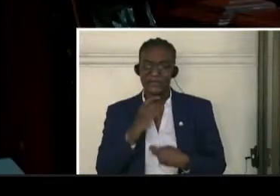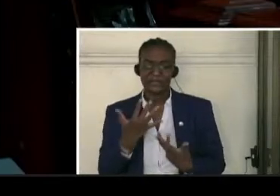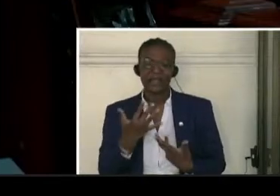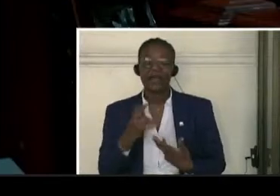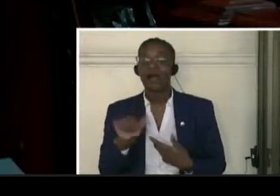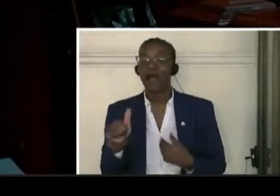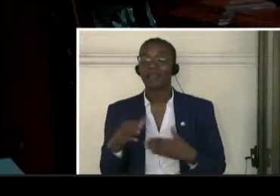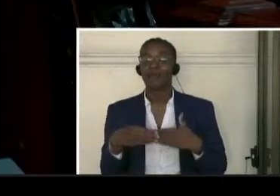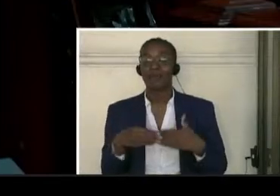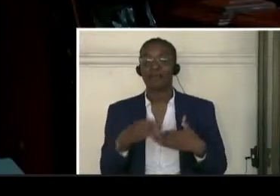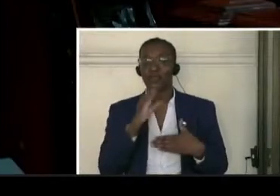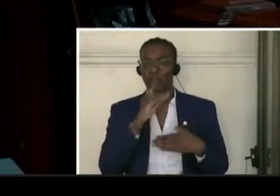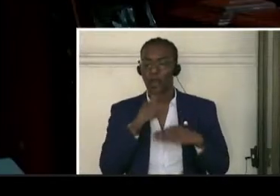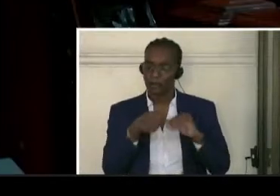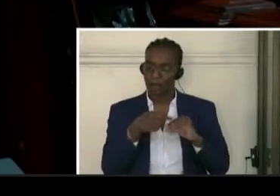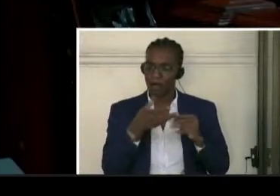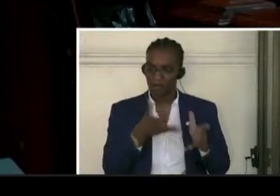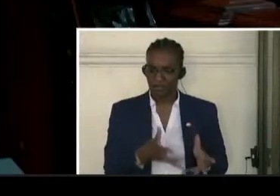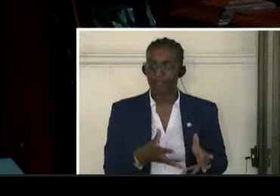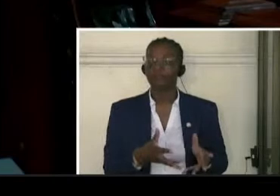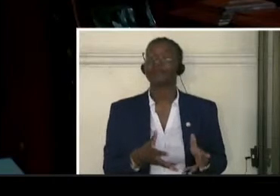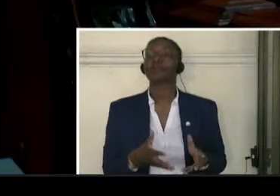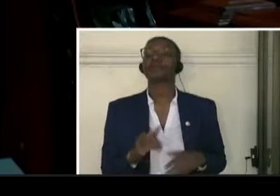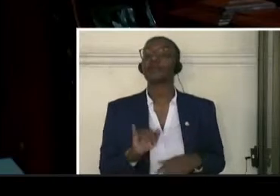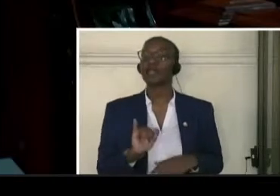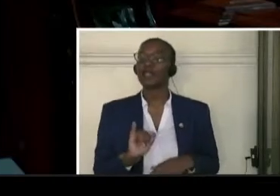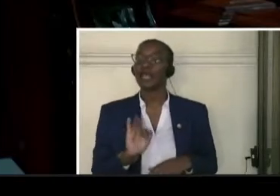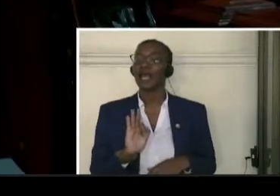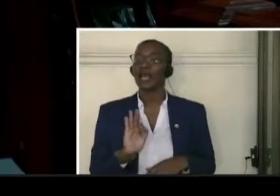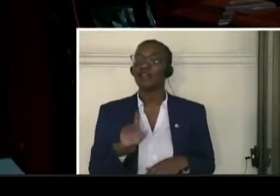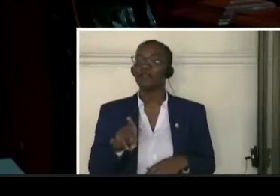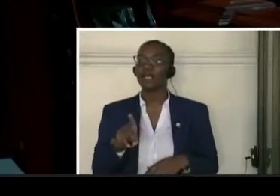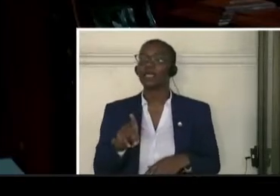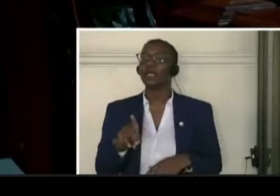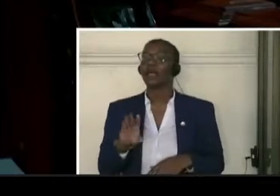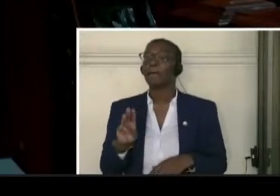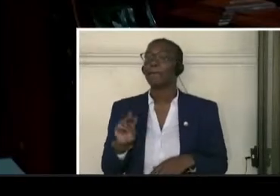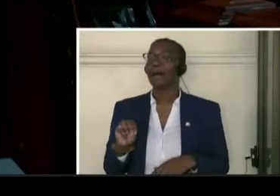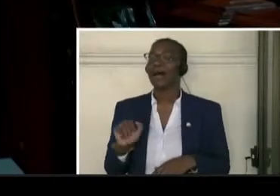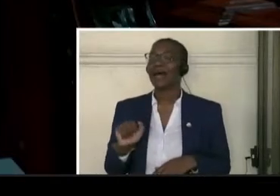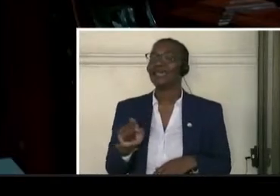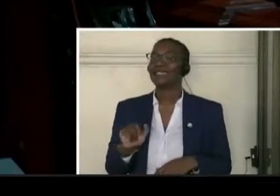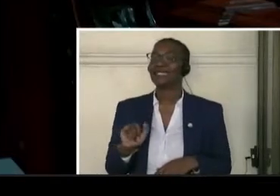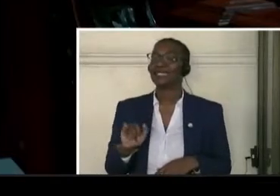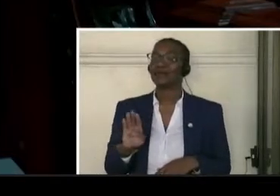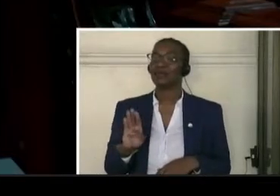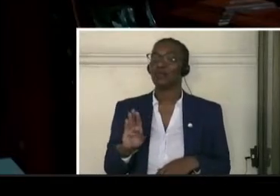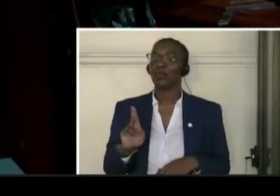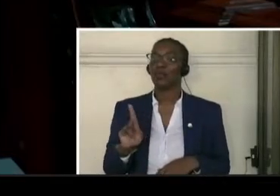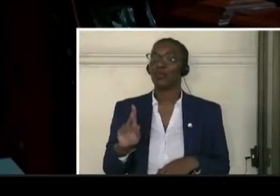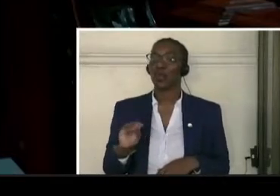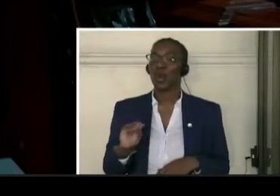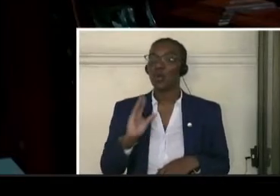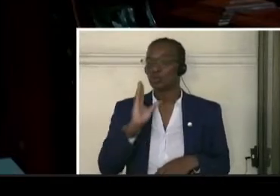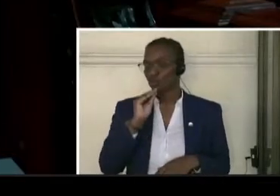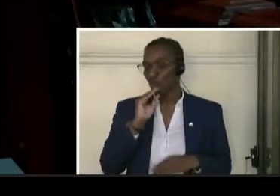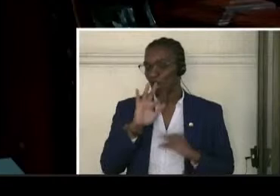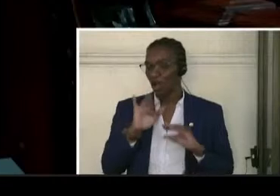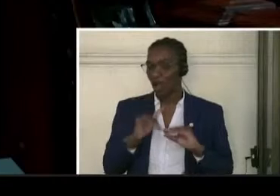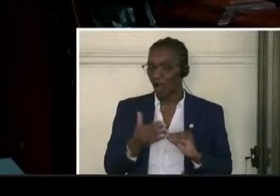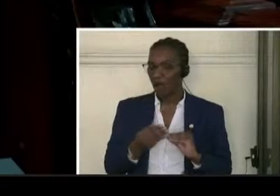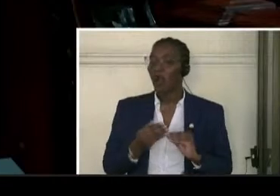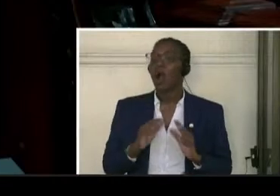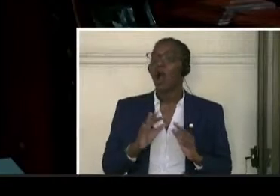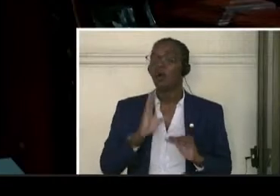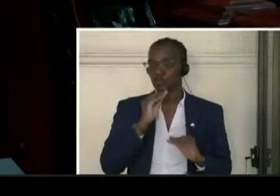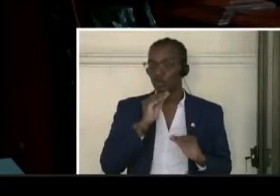other members spoke about it, even the IFP Mazibuko spoke about it, but I'm dealing with it in a manner how you